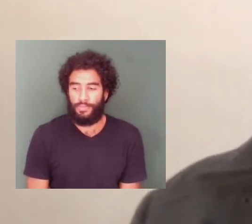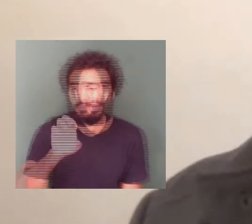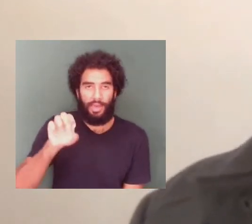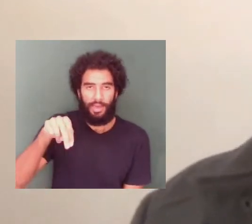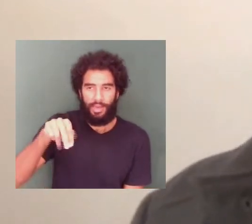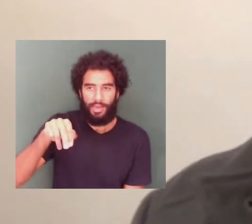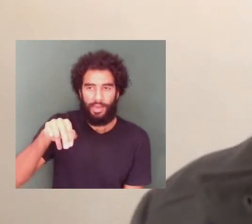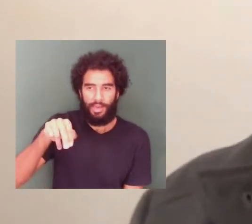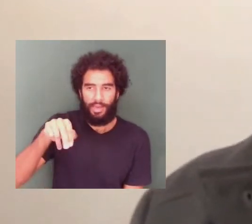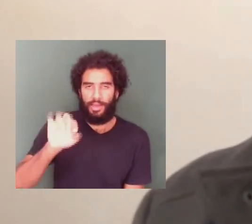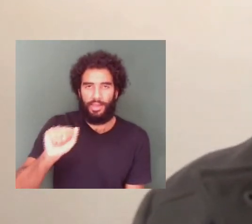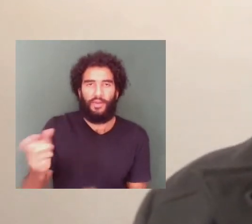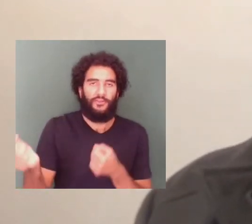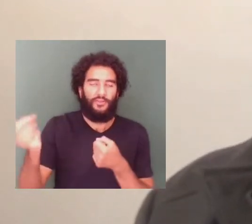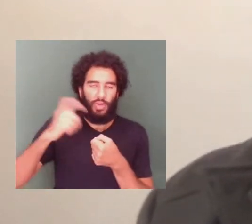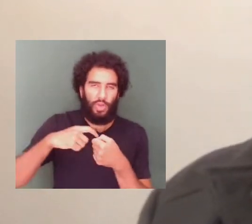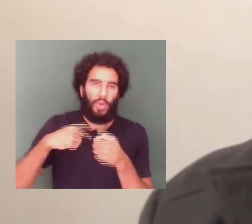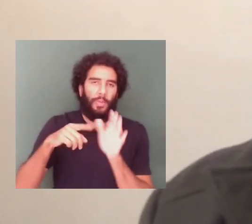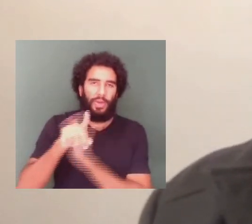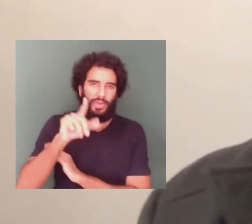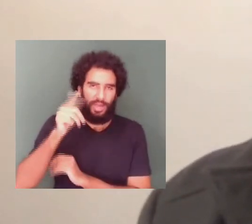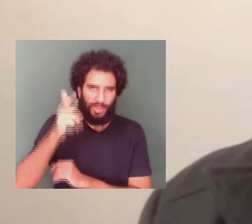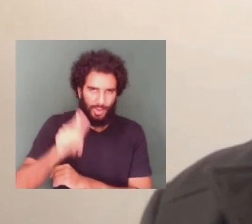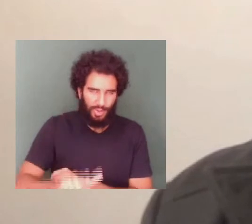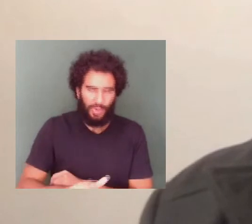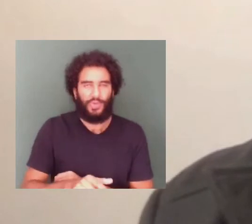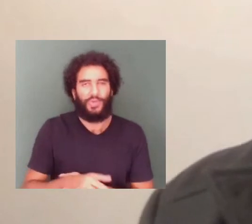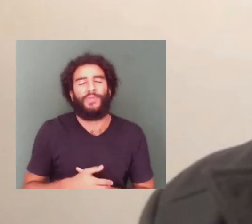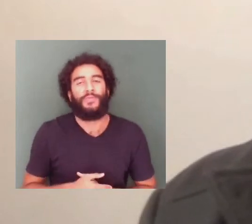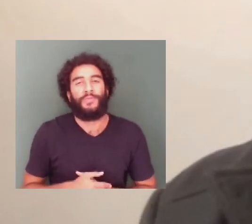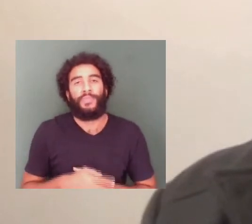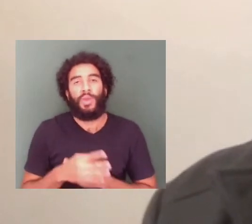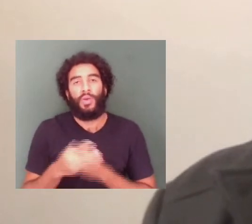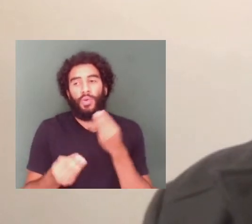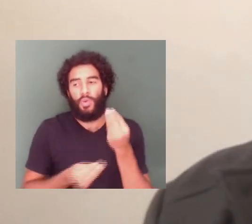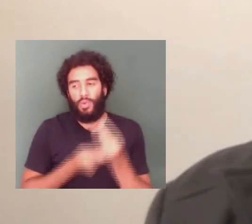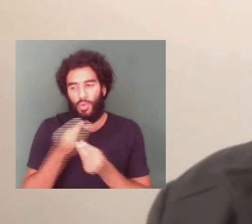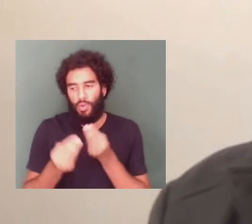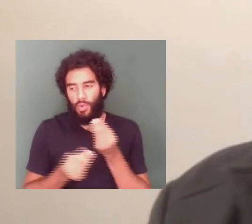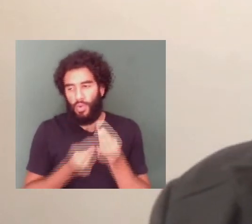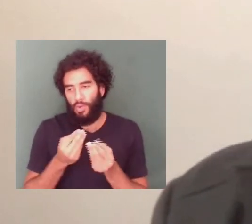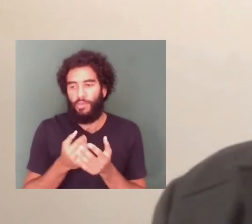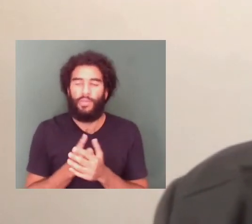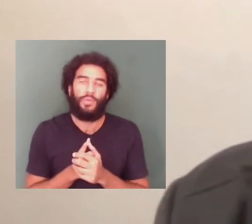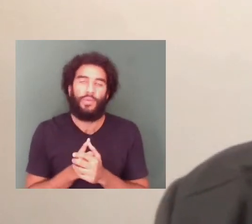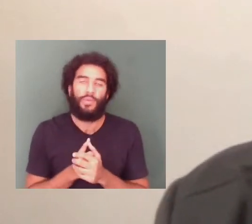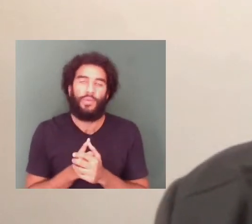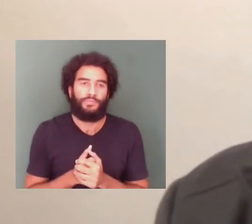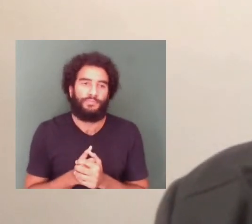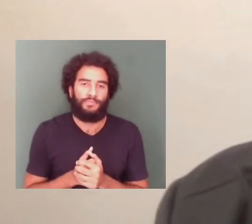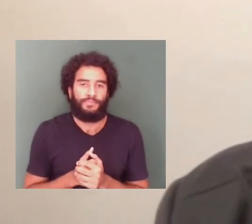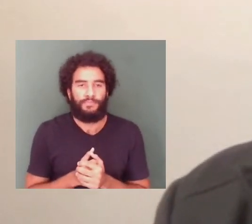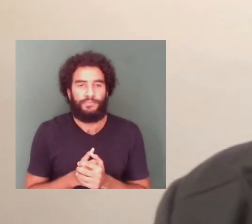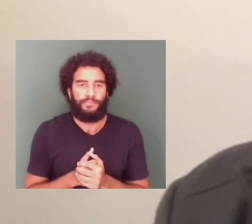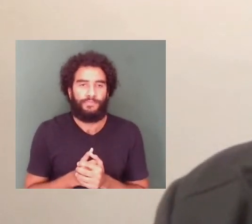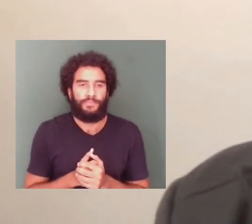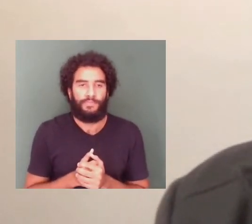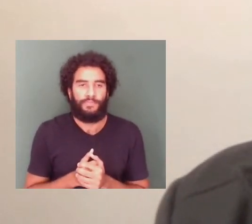back with us, and I will ask the question again. How can we deal with